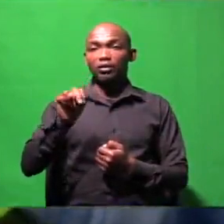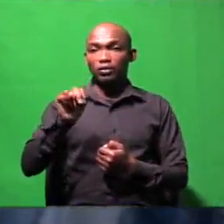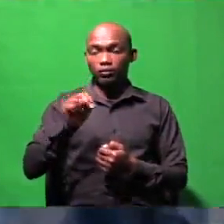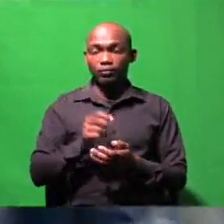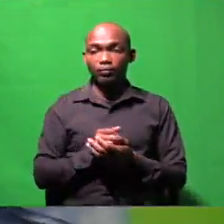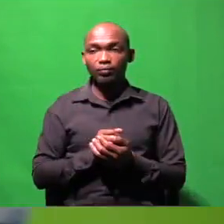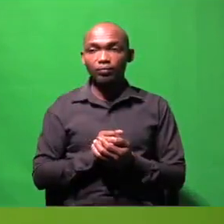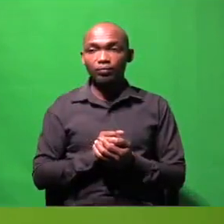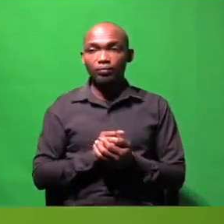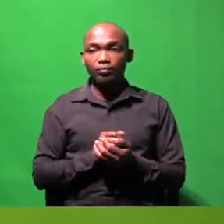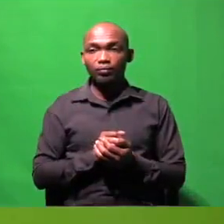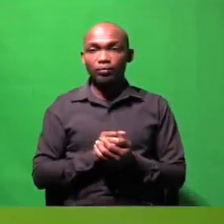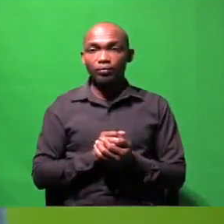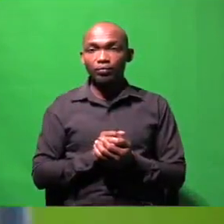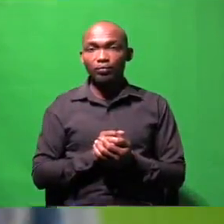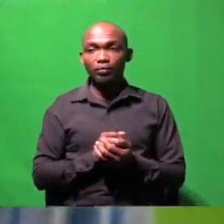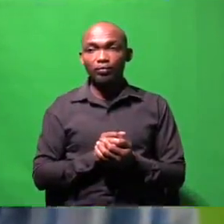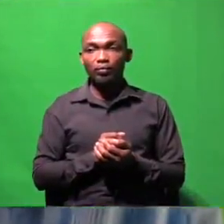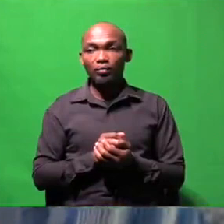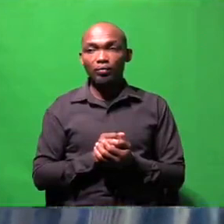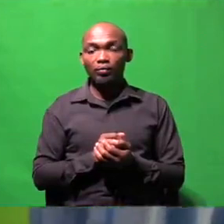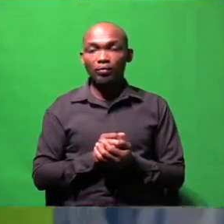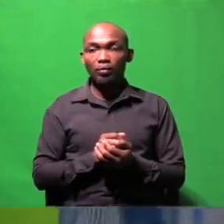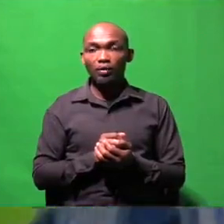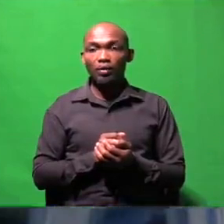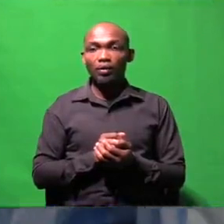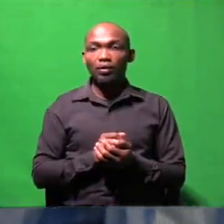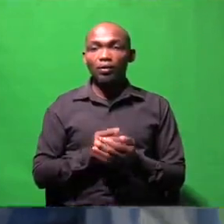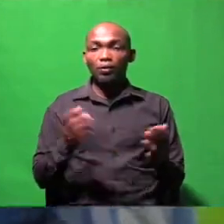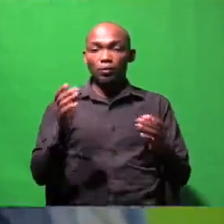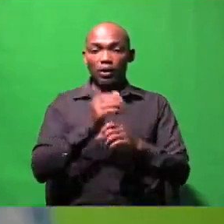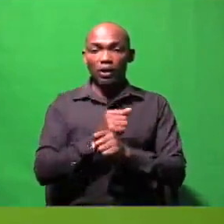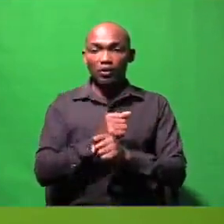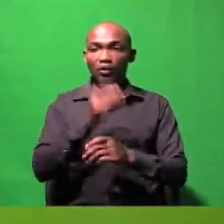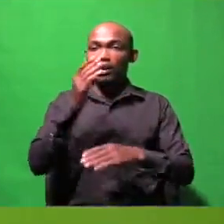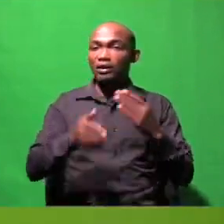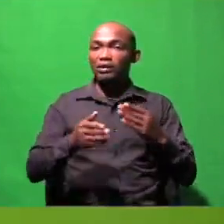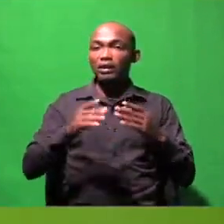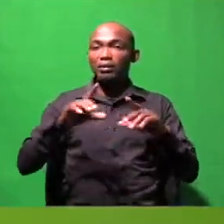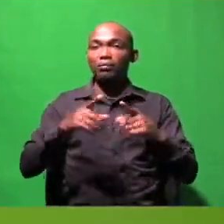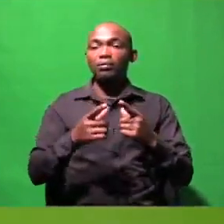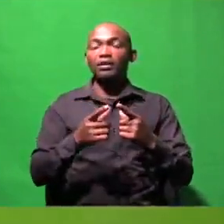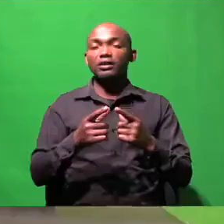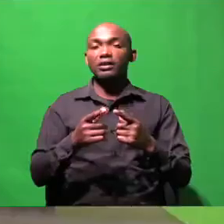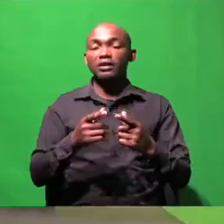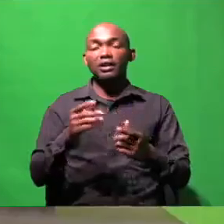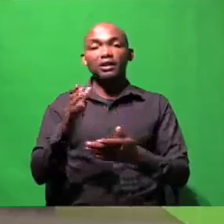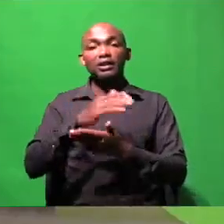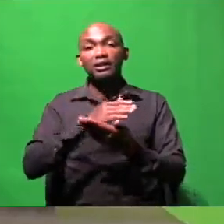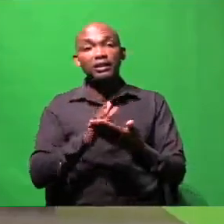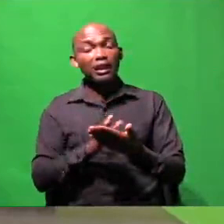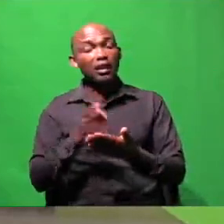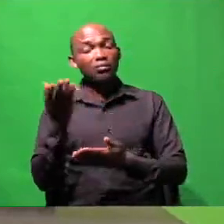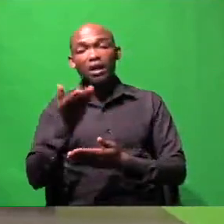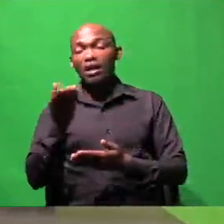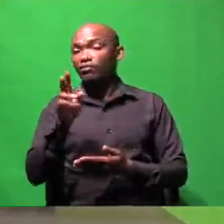So I think the last postulate, we have last postulate, but one among the postulates do not have